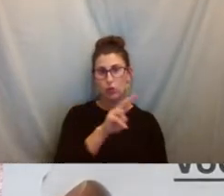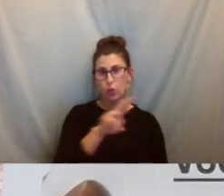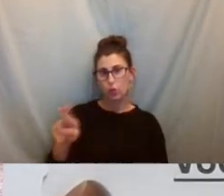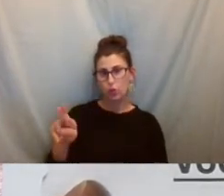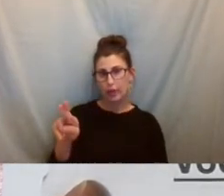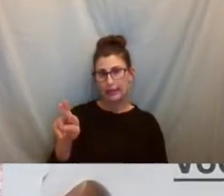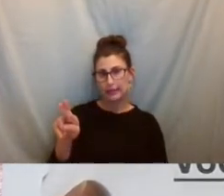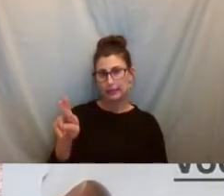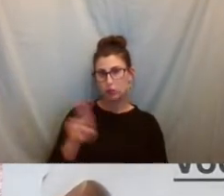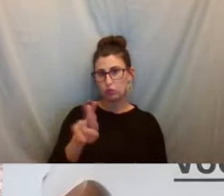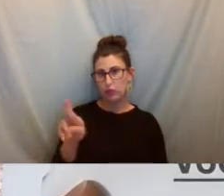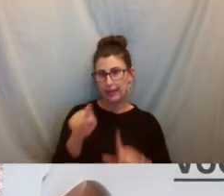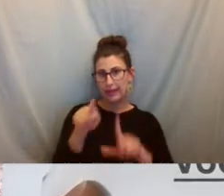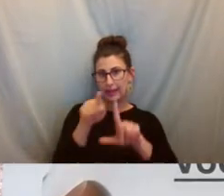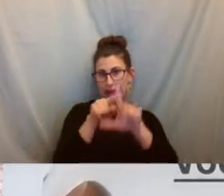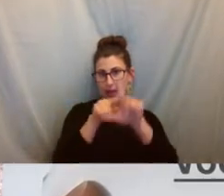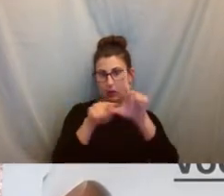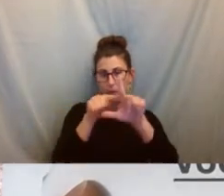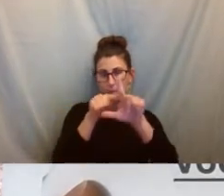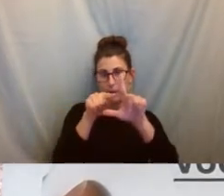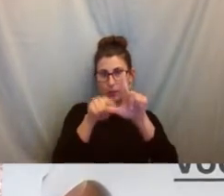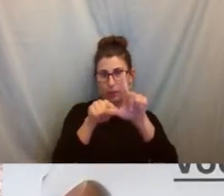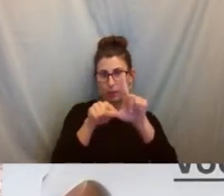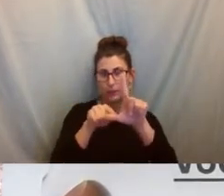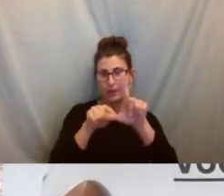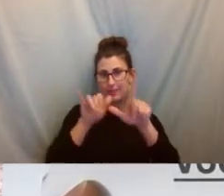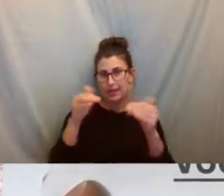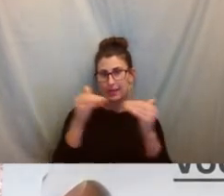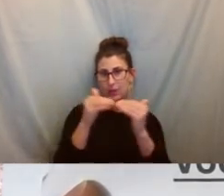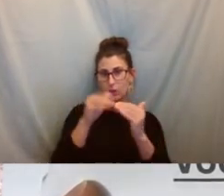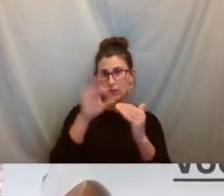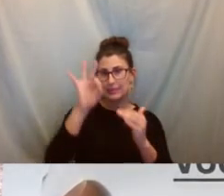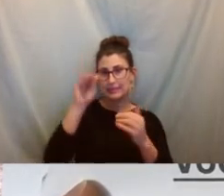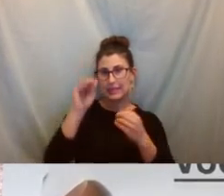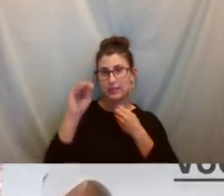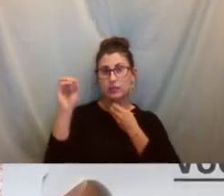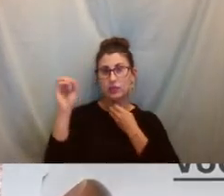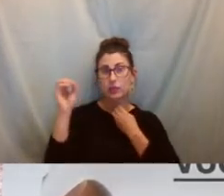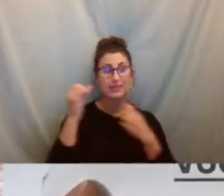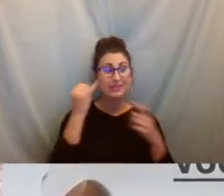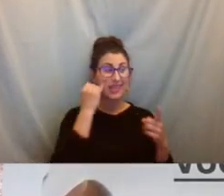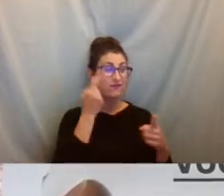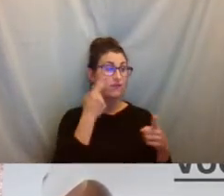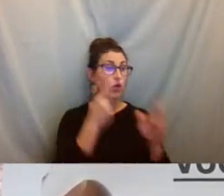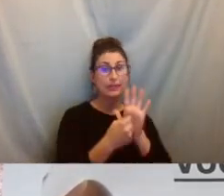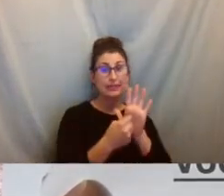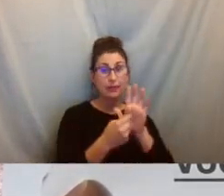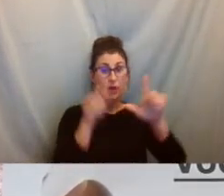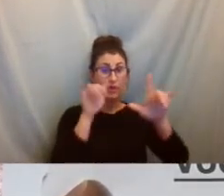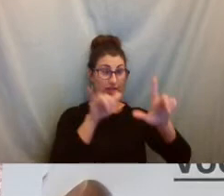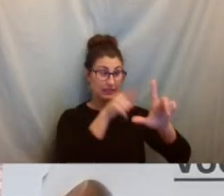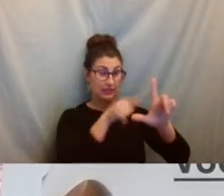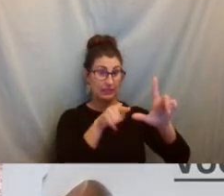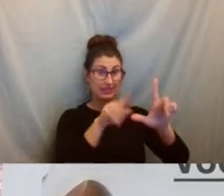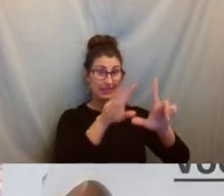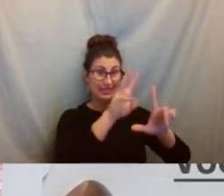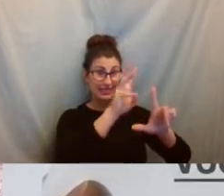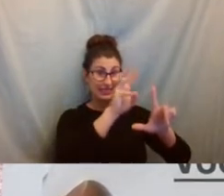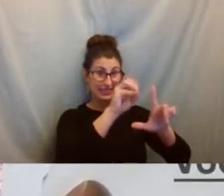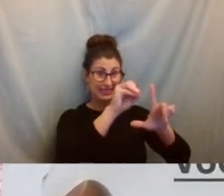degrees. So say if I have this as 60 degrees from here to here, that